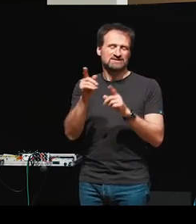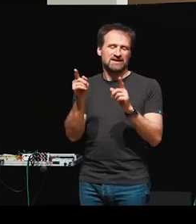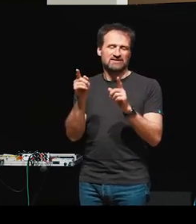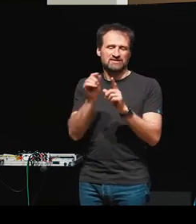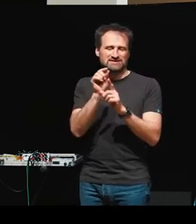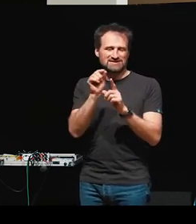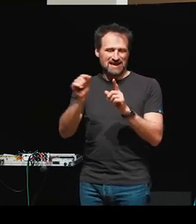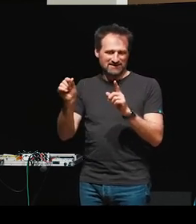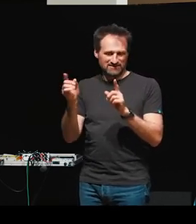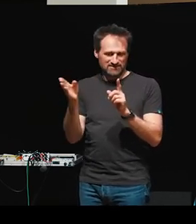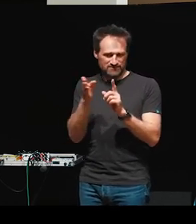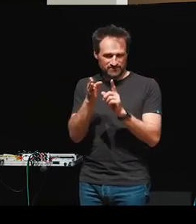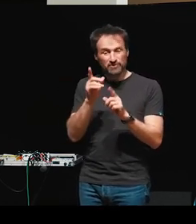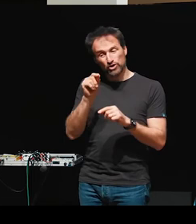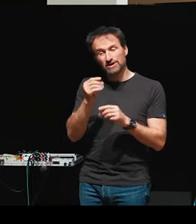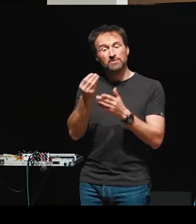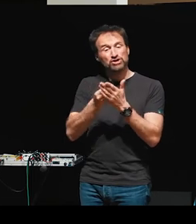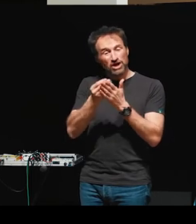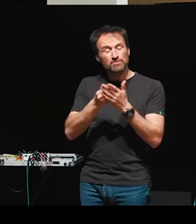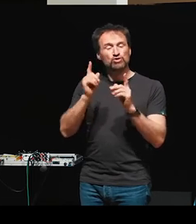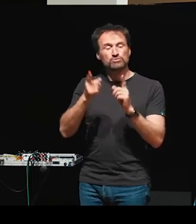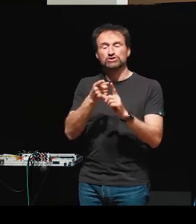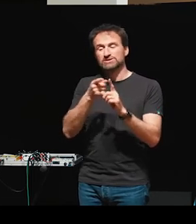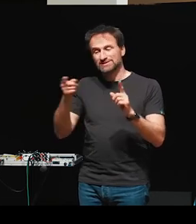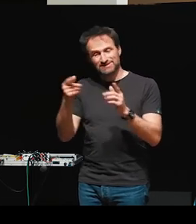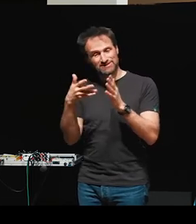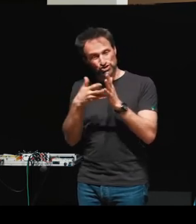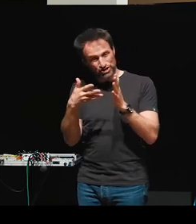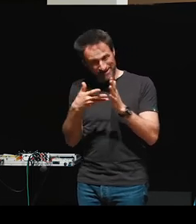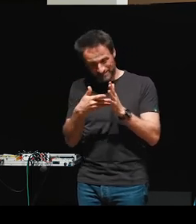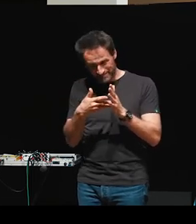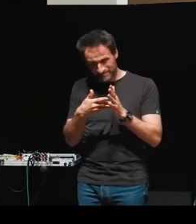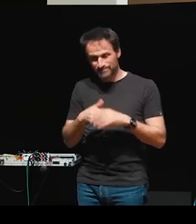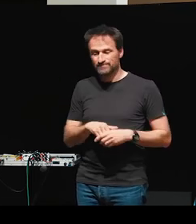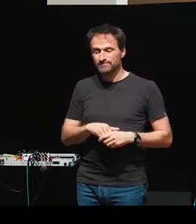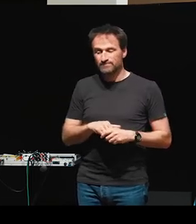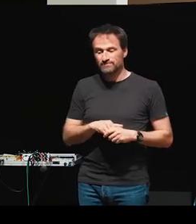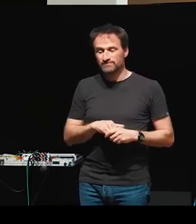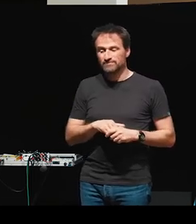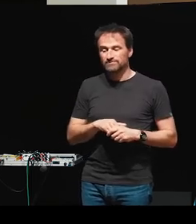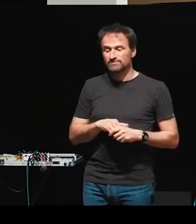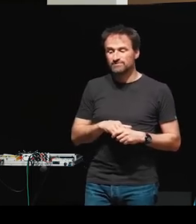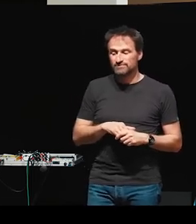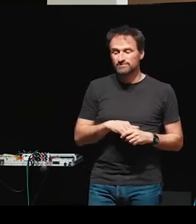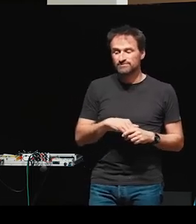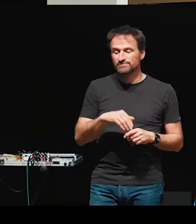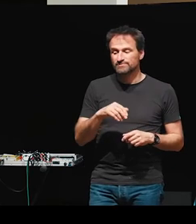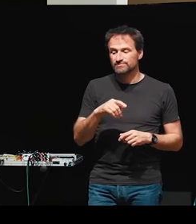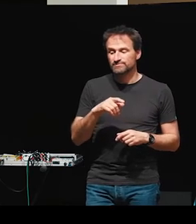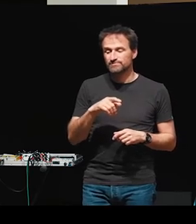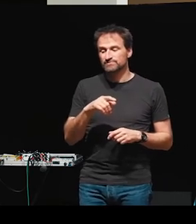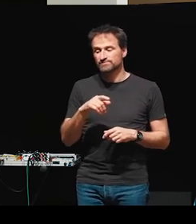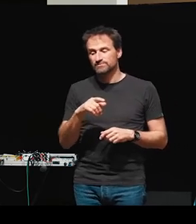list, the length of the description. I'm going to check this. I'm going to save. And I'm going to keep